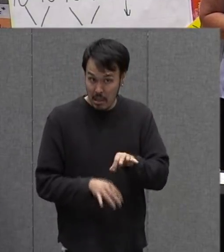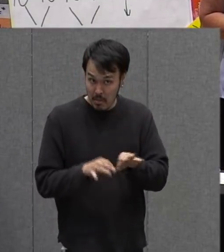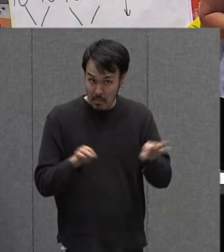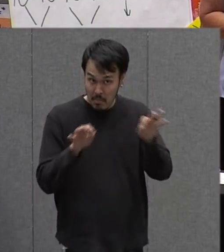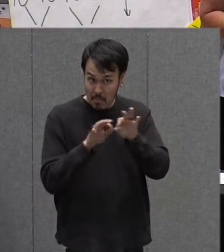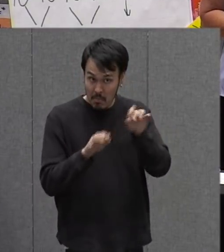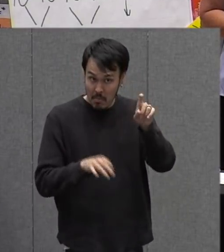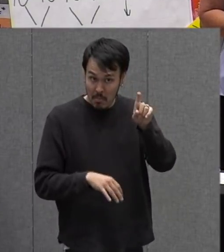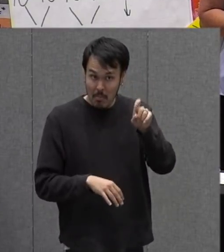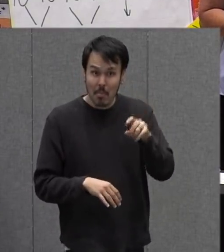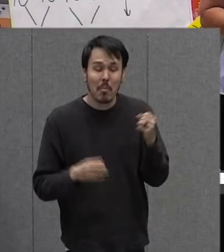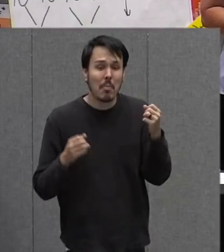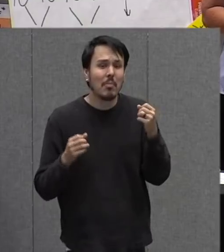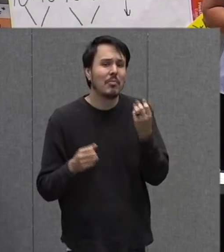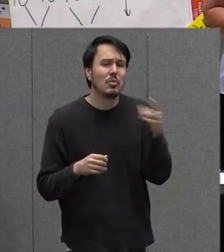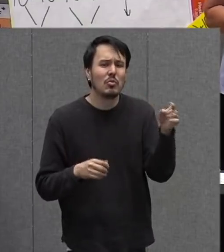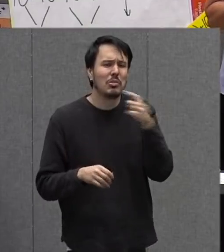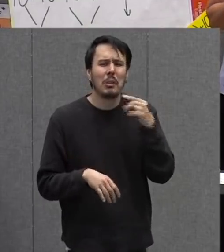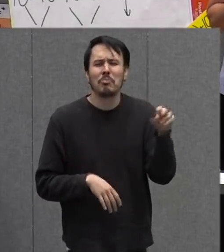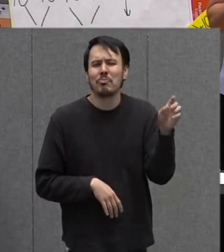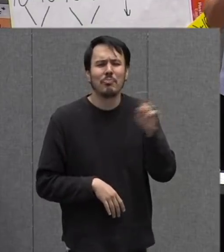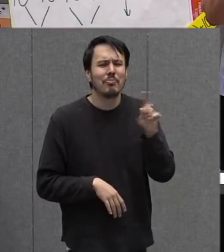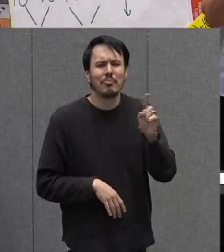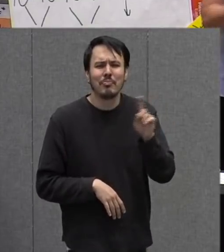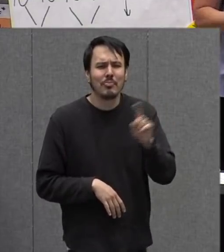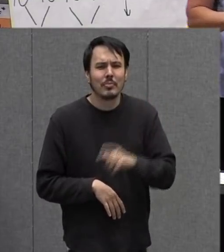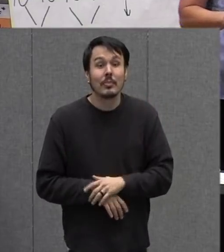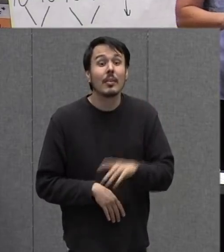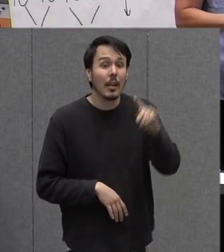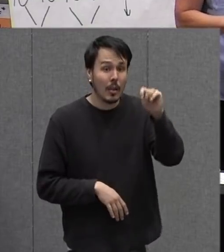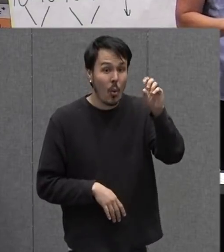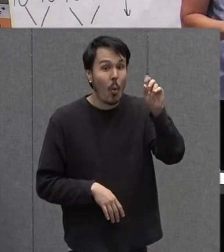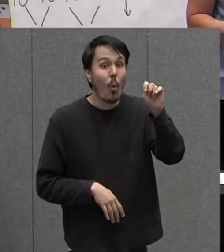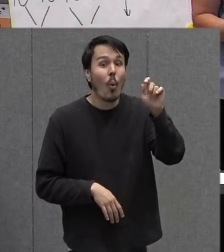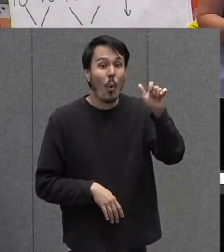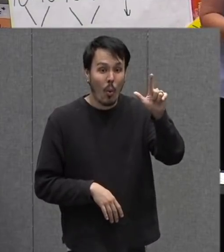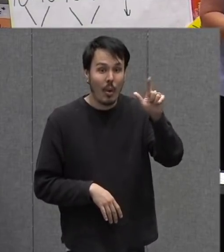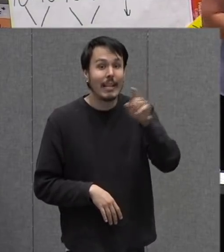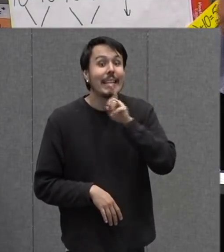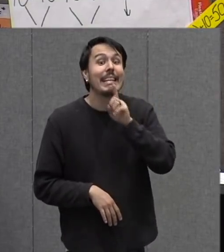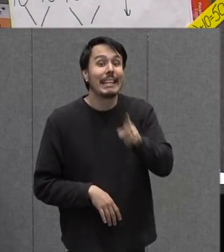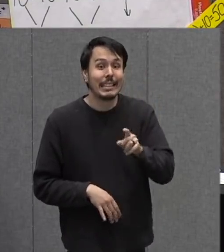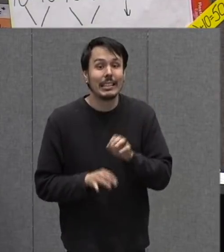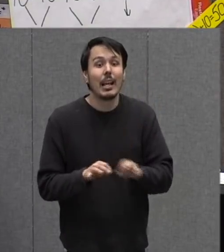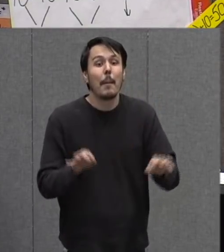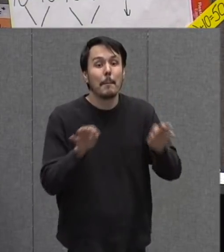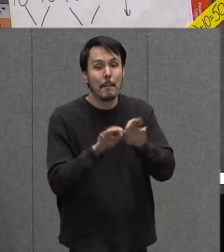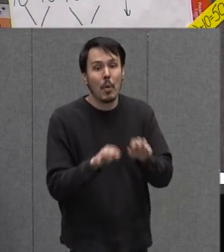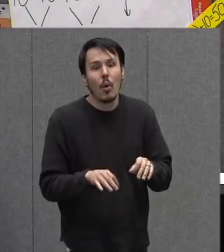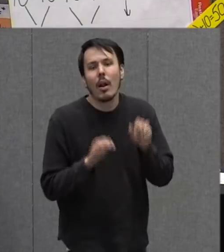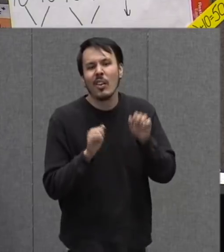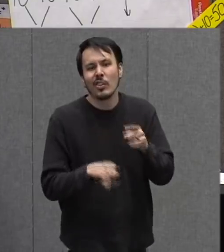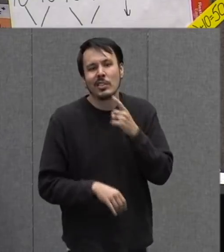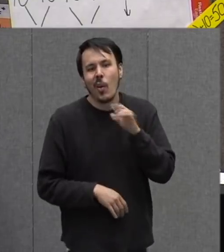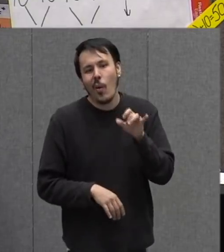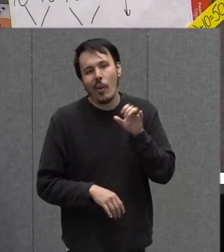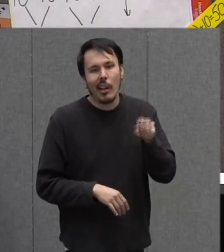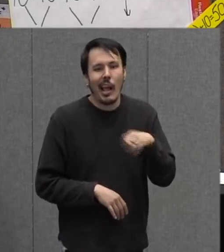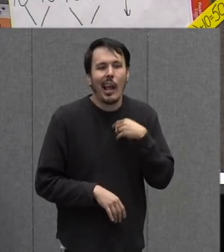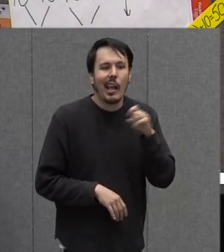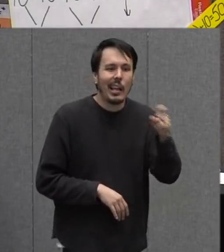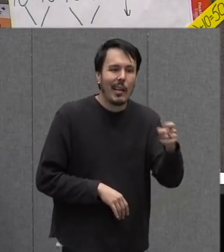I hear you guys yelling at me because total is very important. Like I could just say, yeah, I gave them 4 and